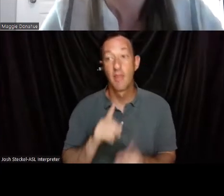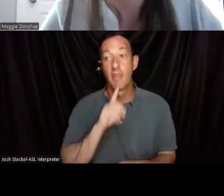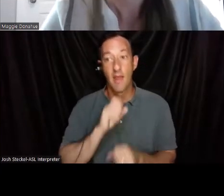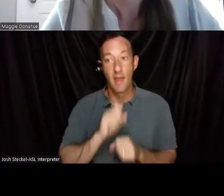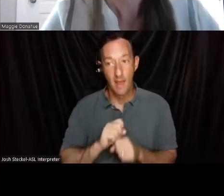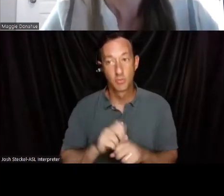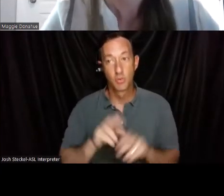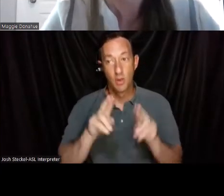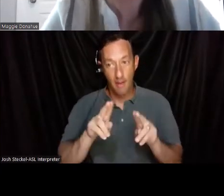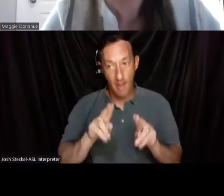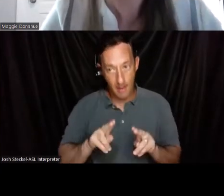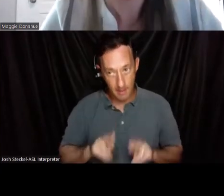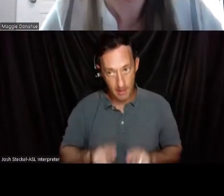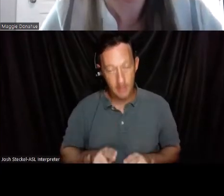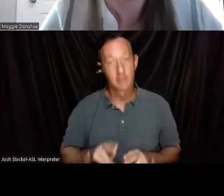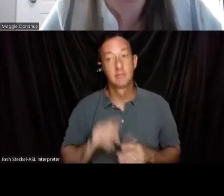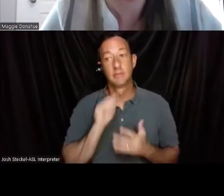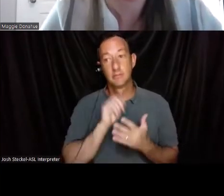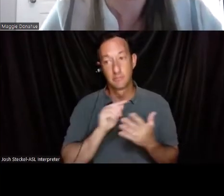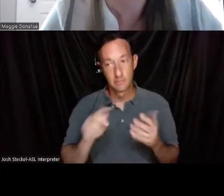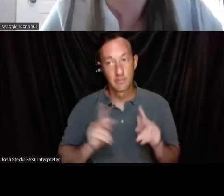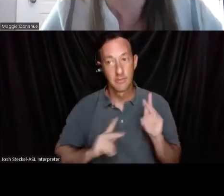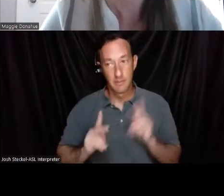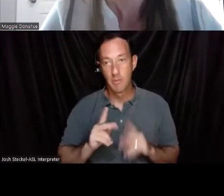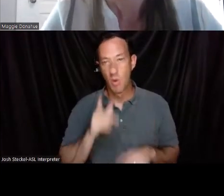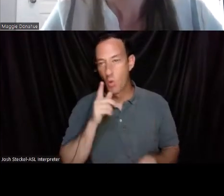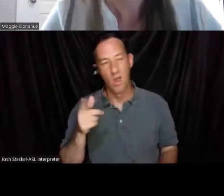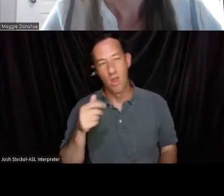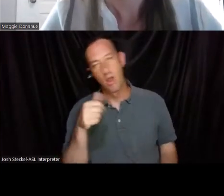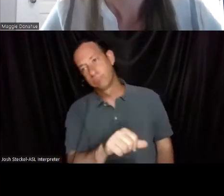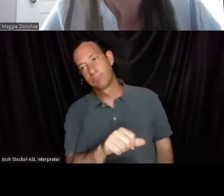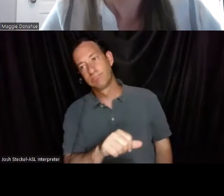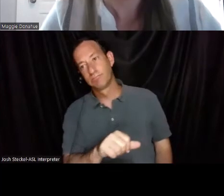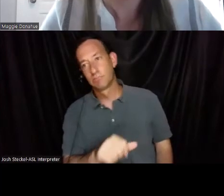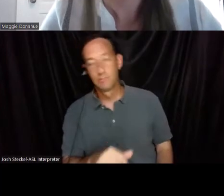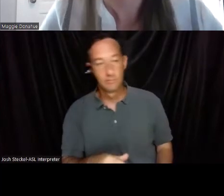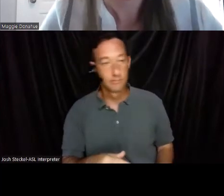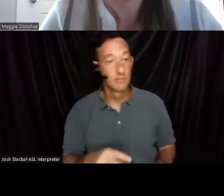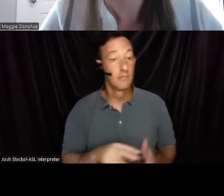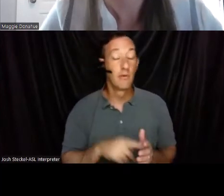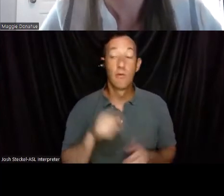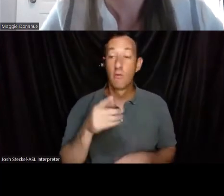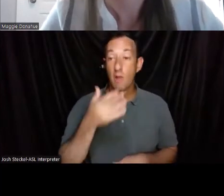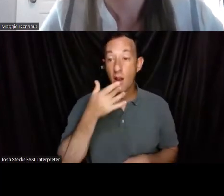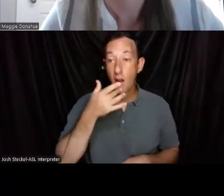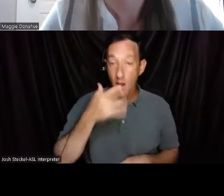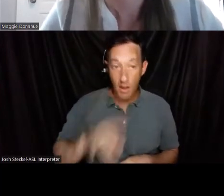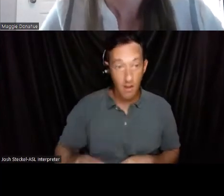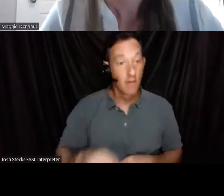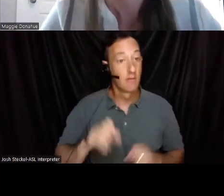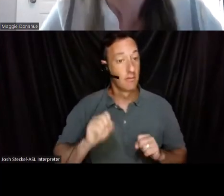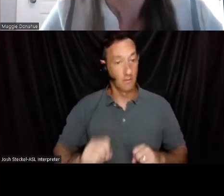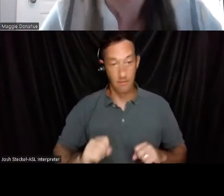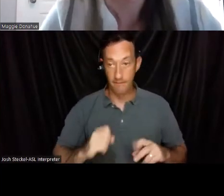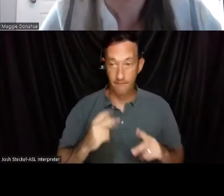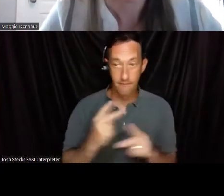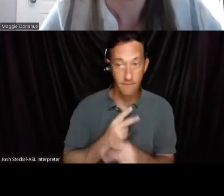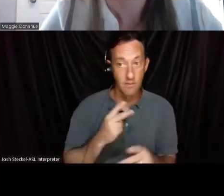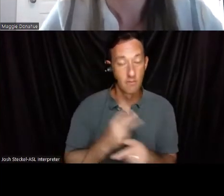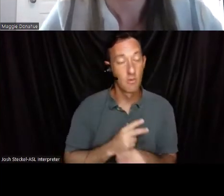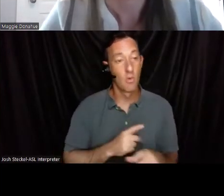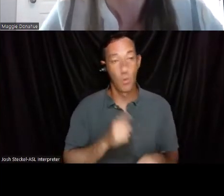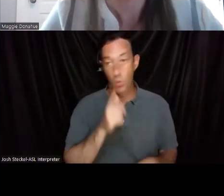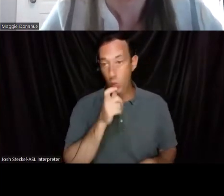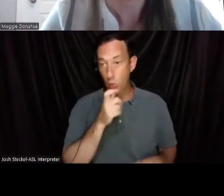applicants and the actual people who are rejected. So if you are lucky enough to be able to figure out the